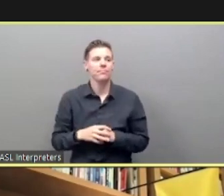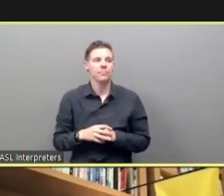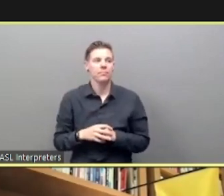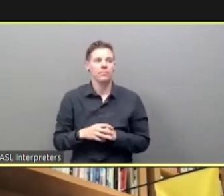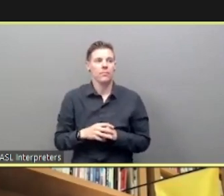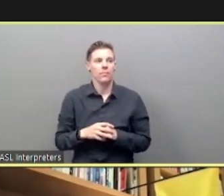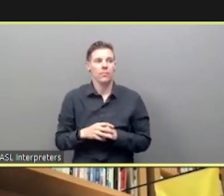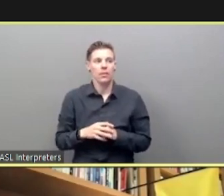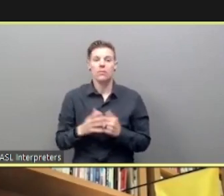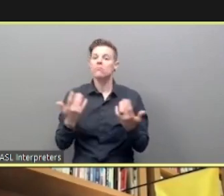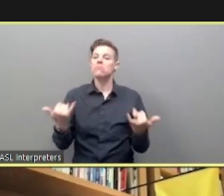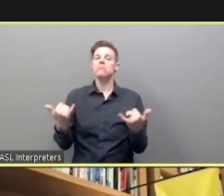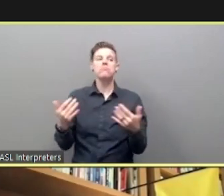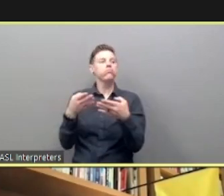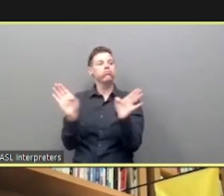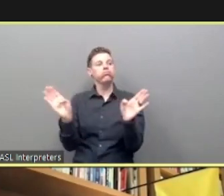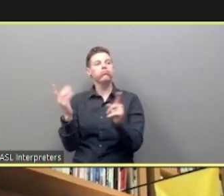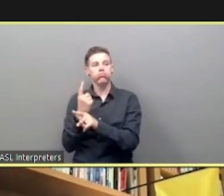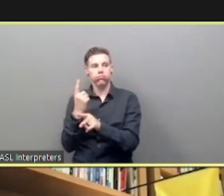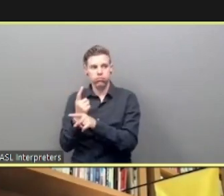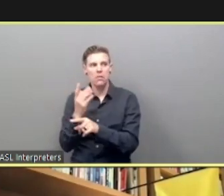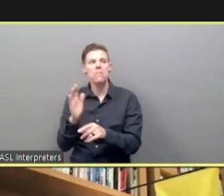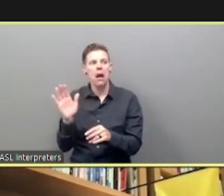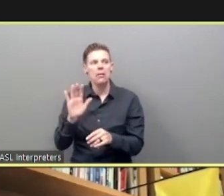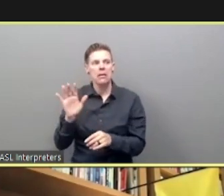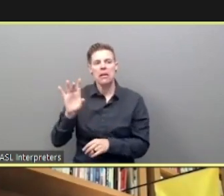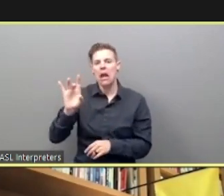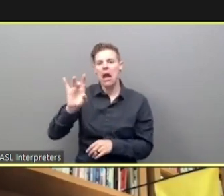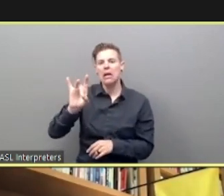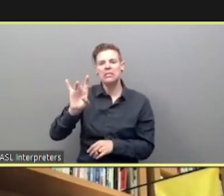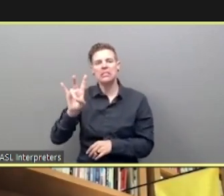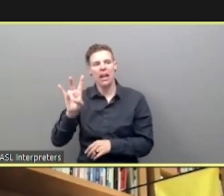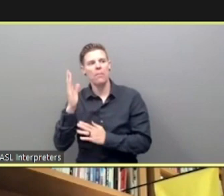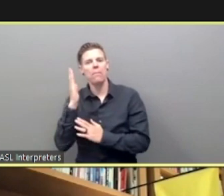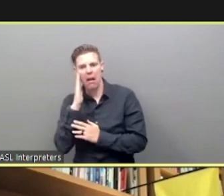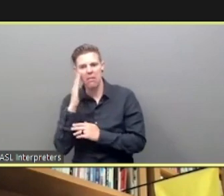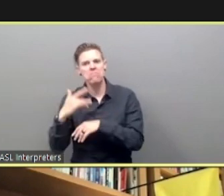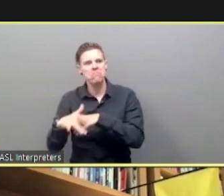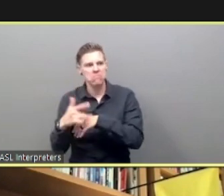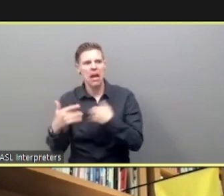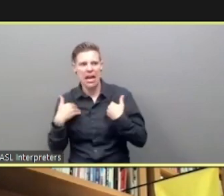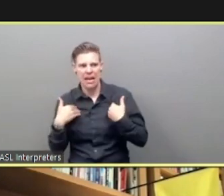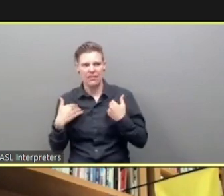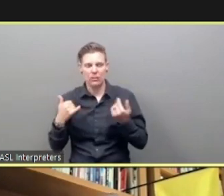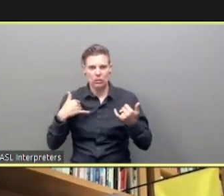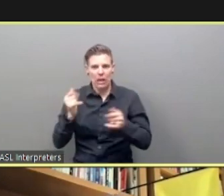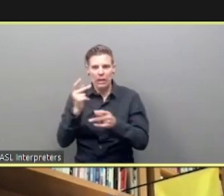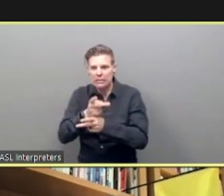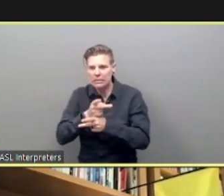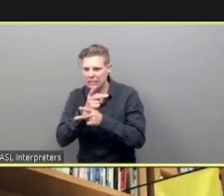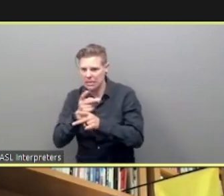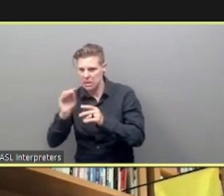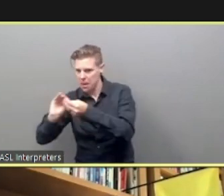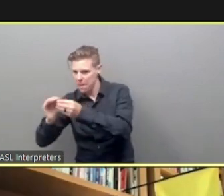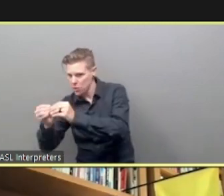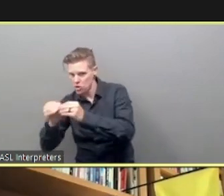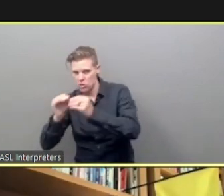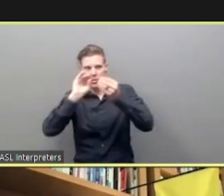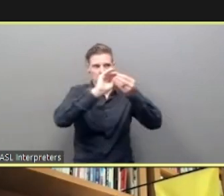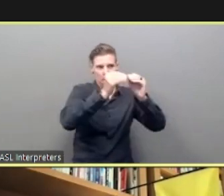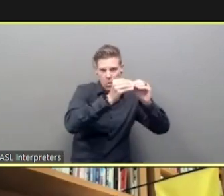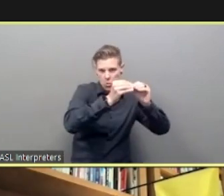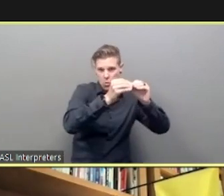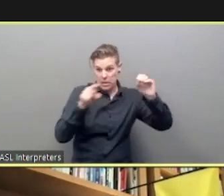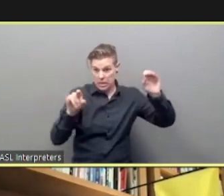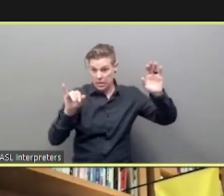medical beds. You can see 87 total. And so what we're trying to do right now is push people who normally would need ICU care down